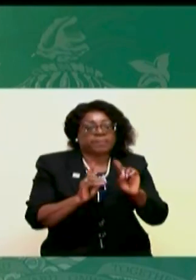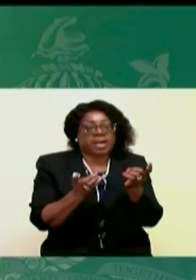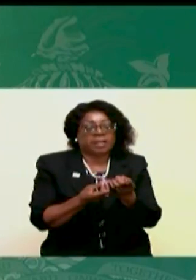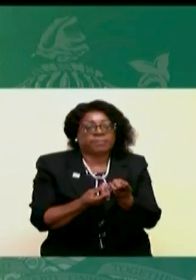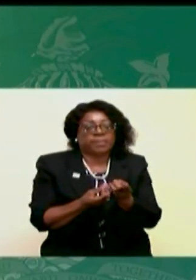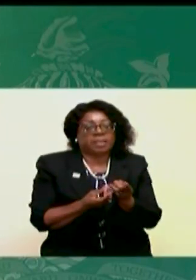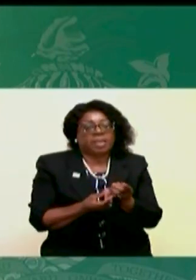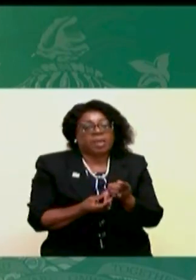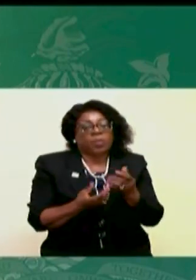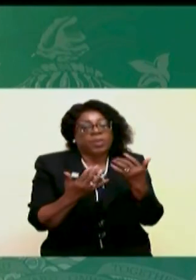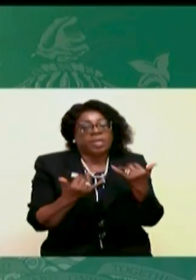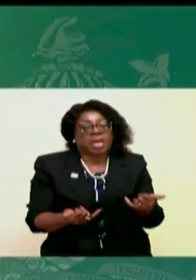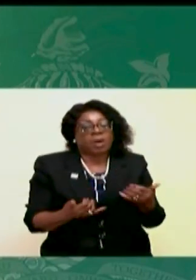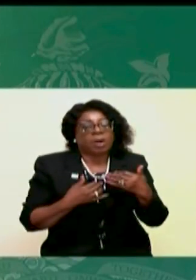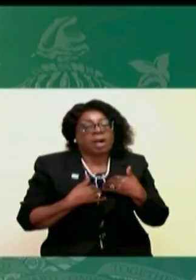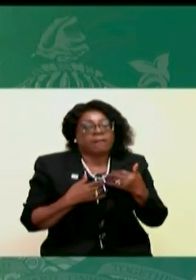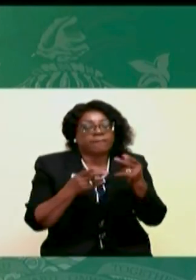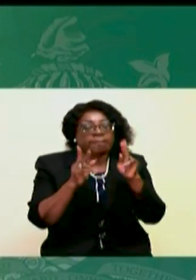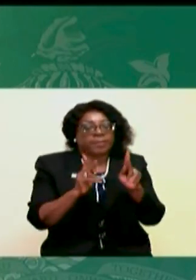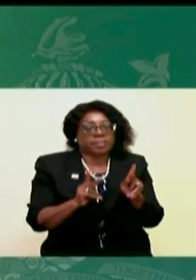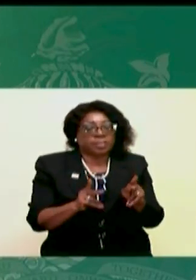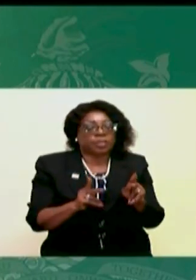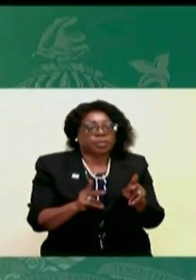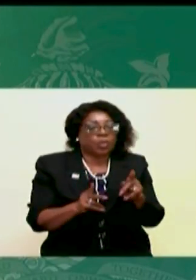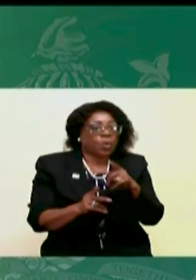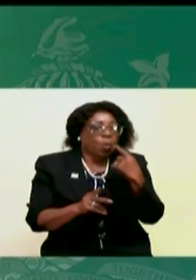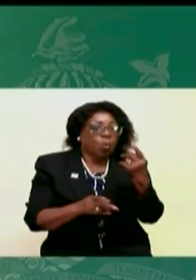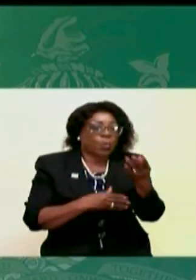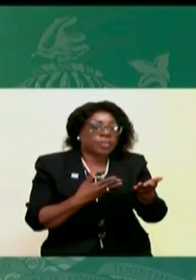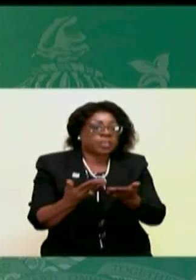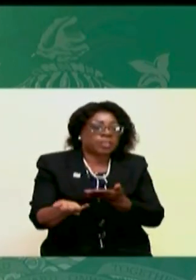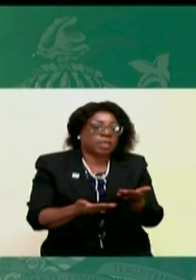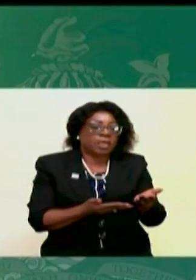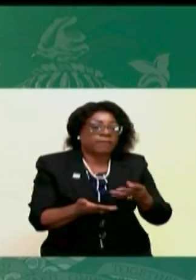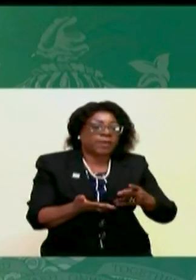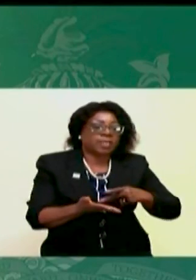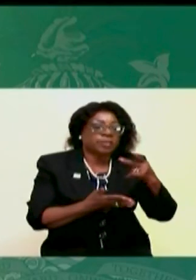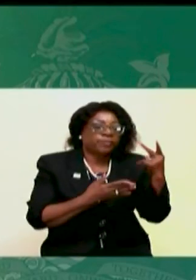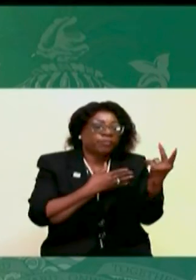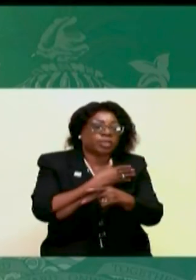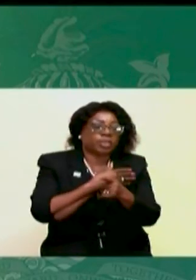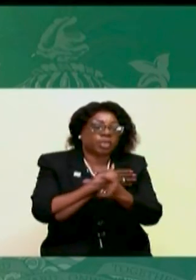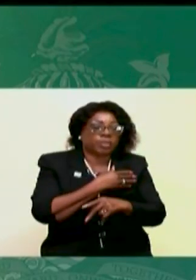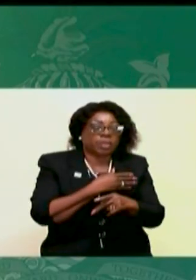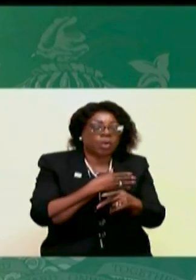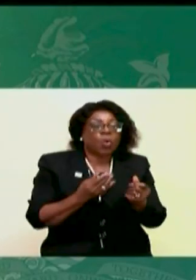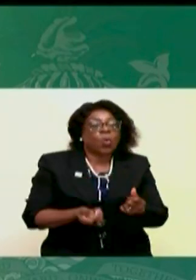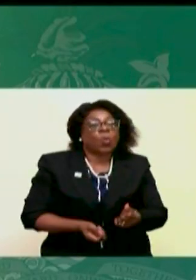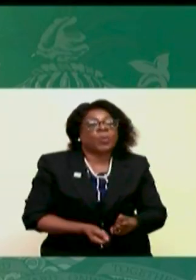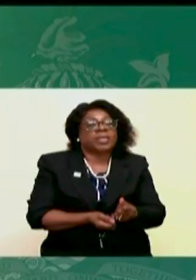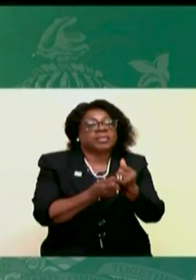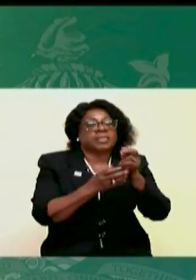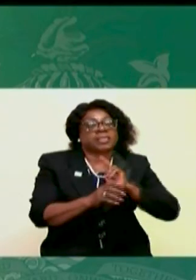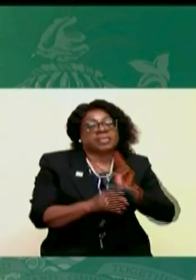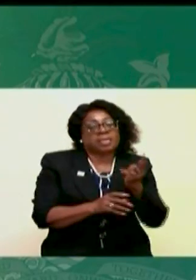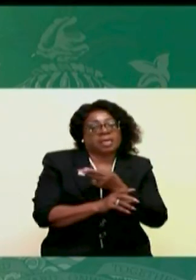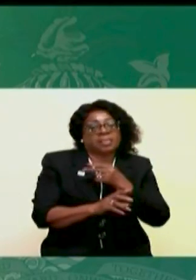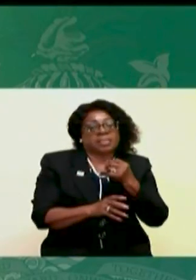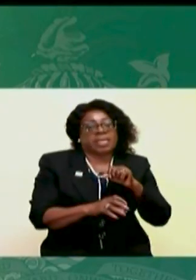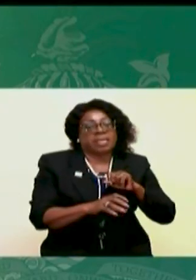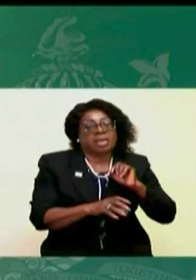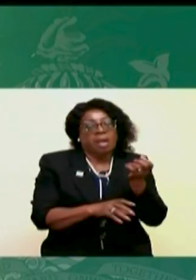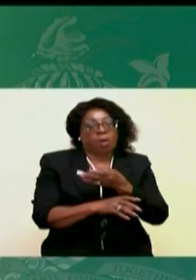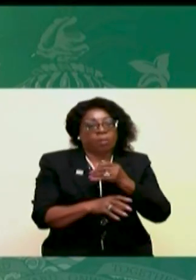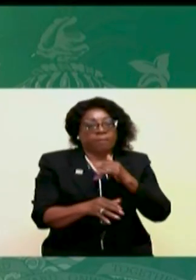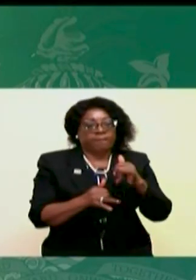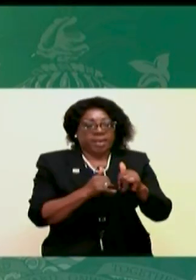an individual who will serve as a prosecutor, who will assist us in our fight.